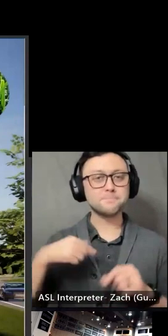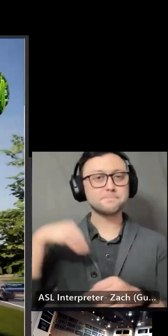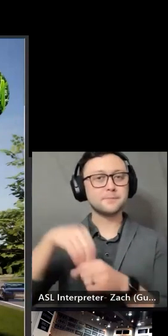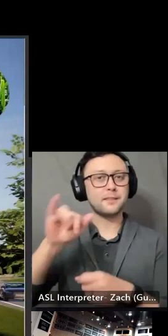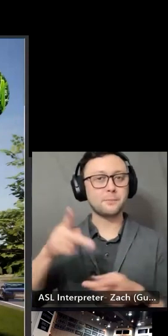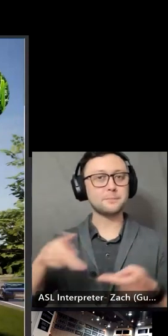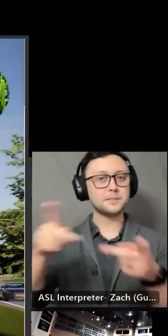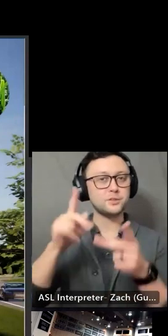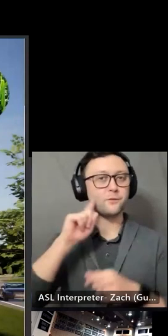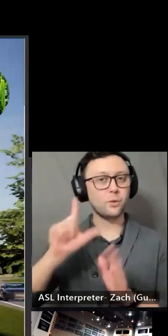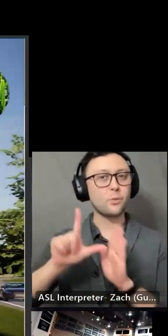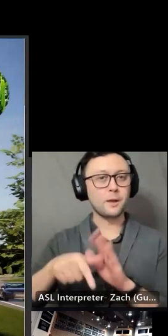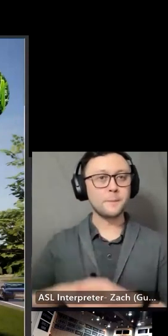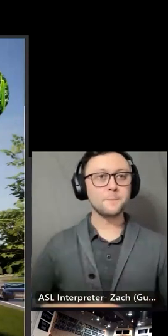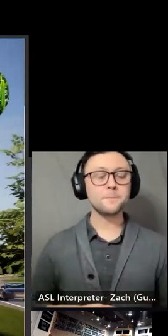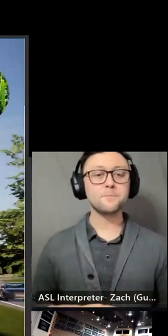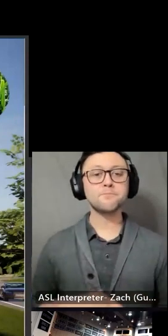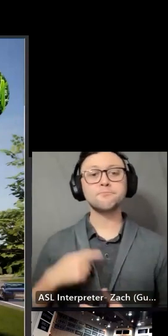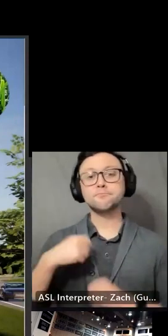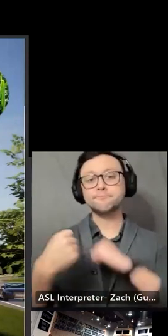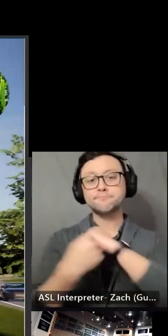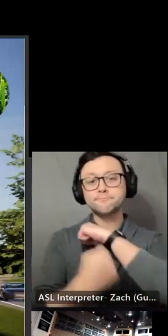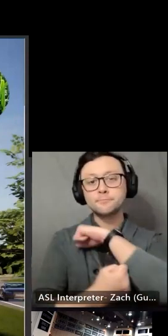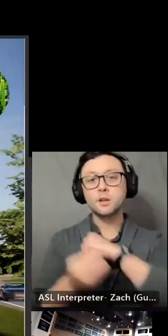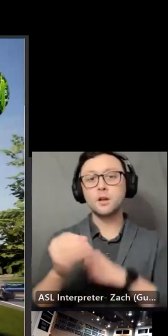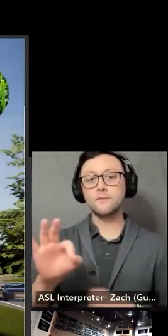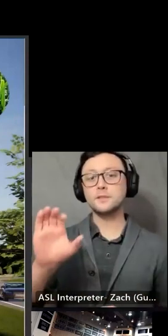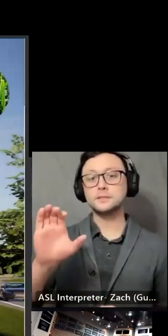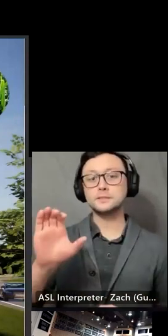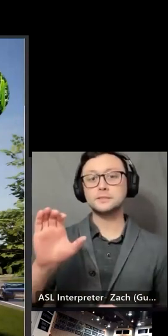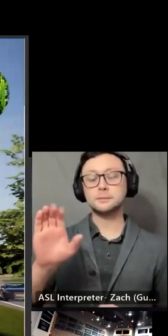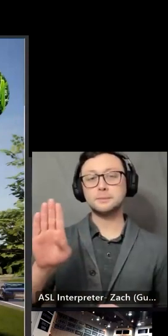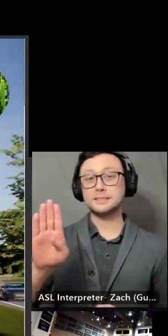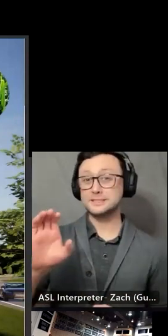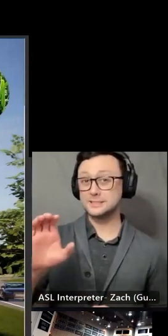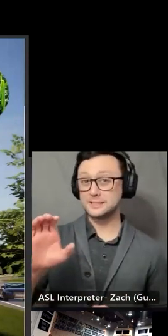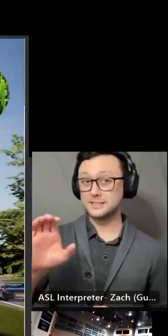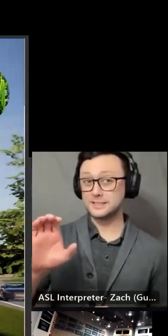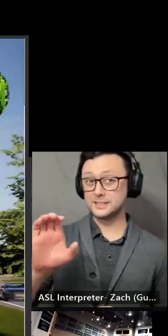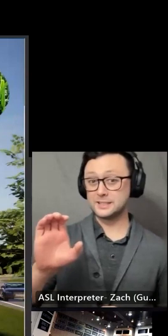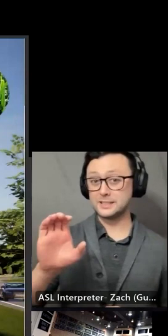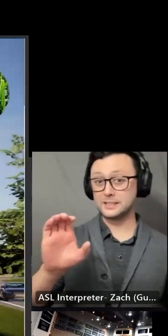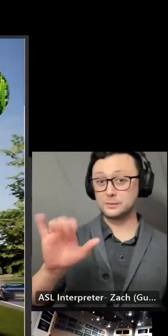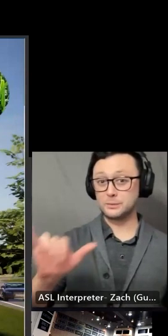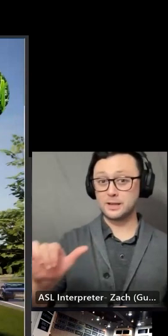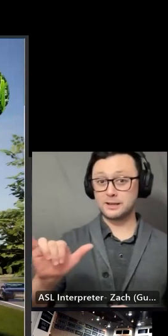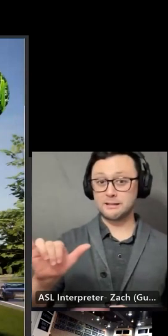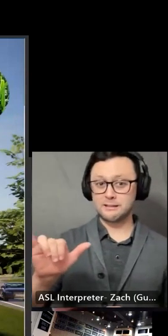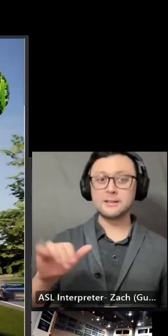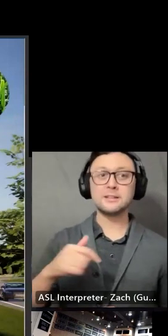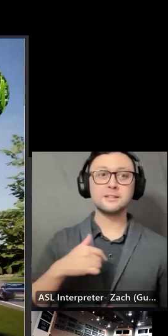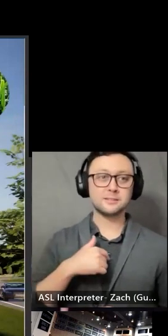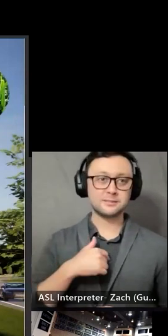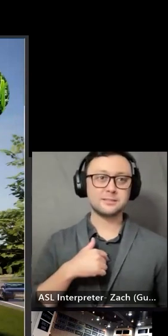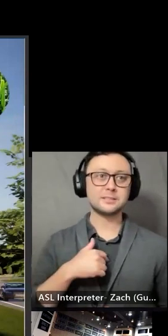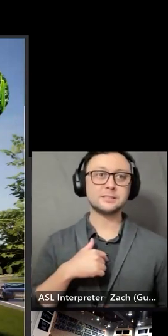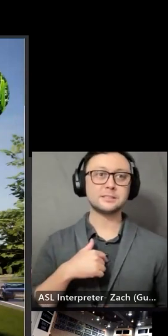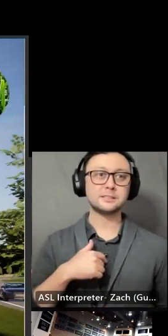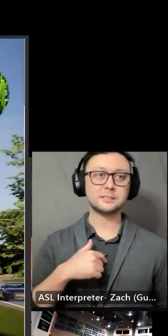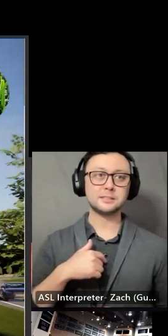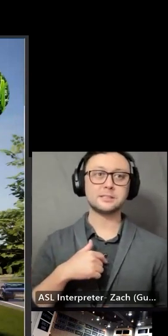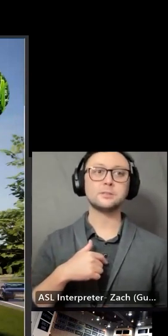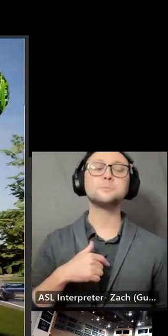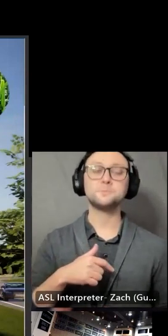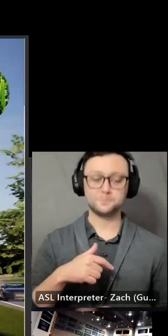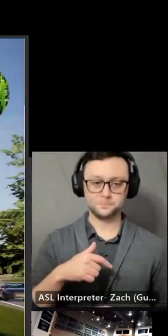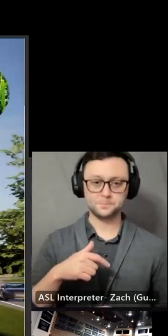also one of the founding members of the CPCAY, which led to us achieving a memorandum of